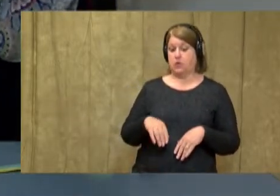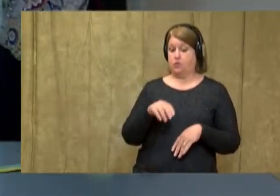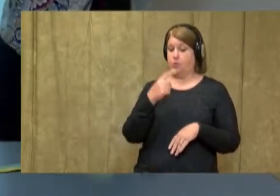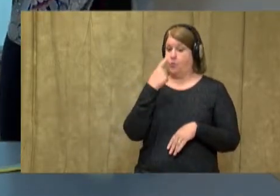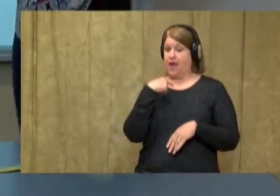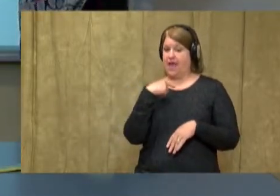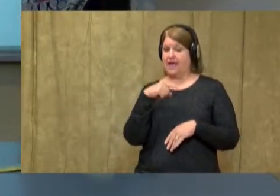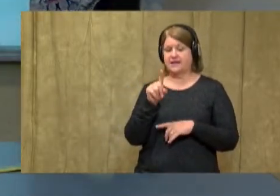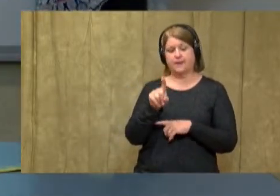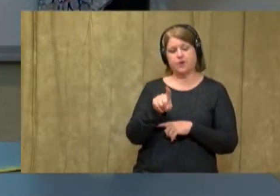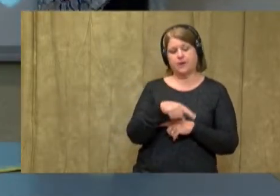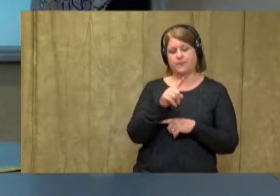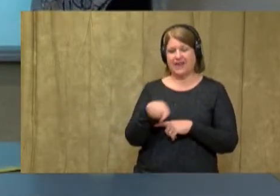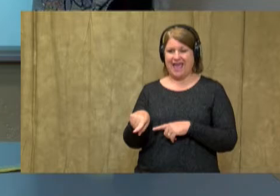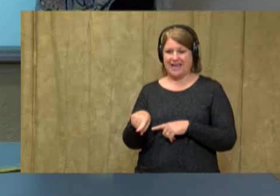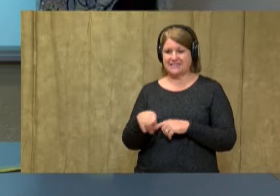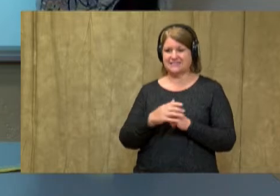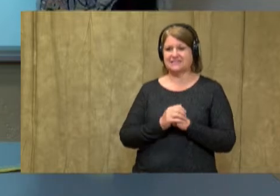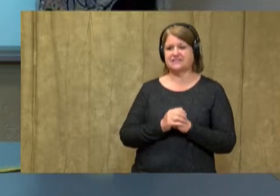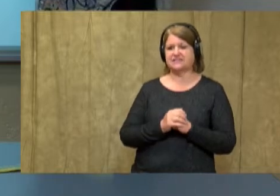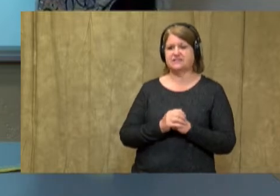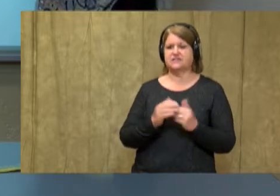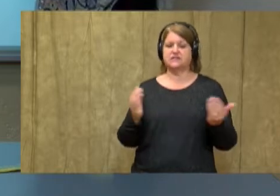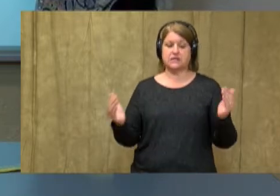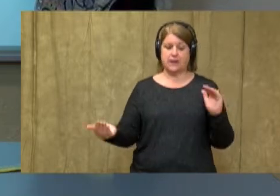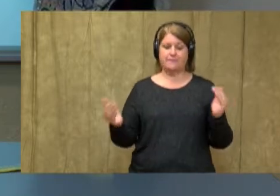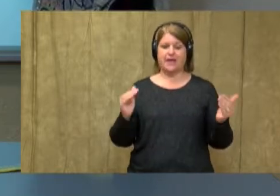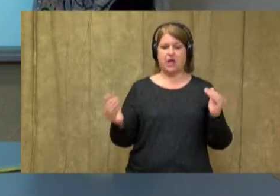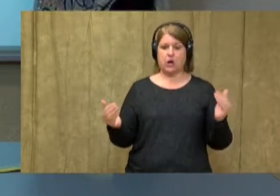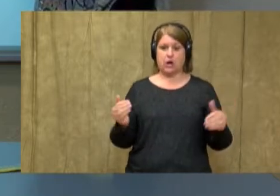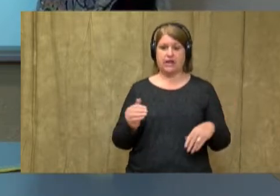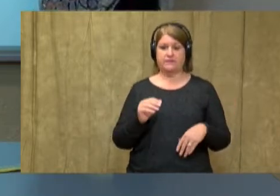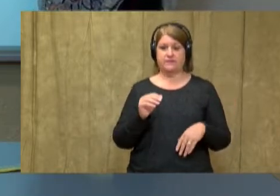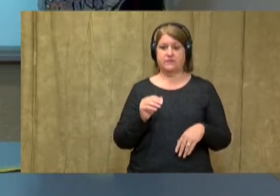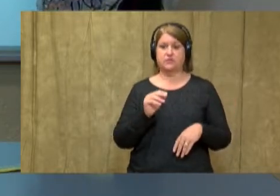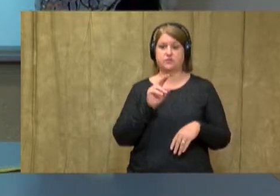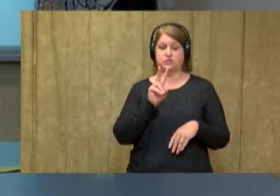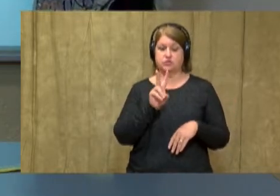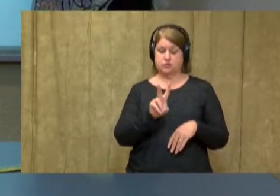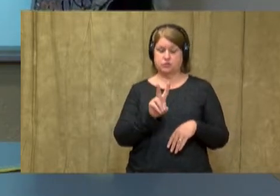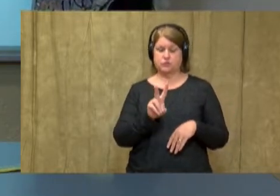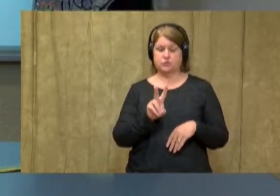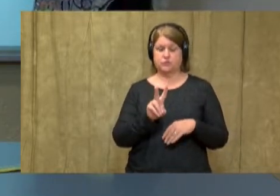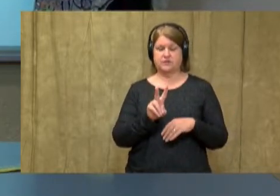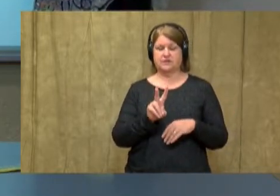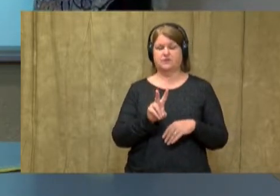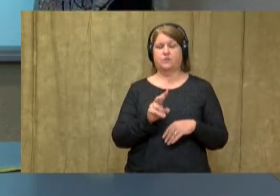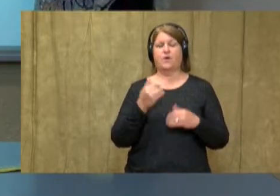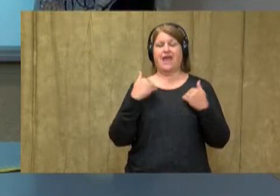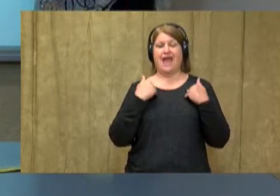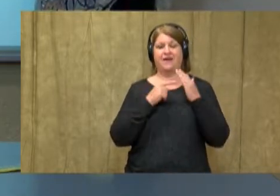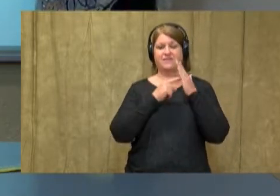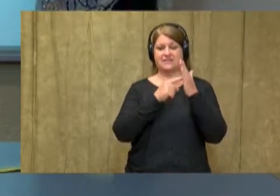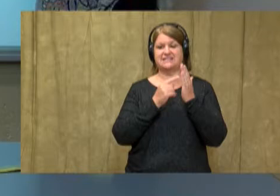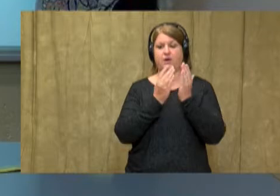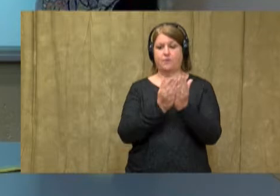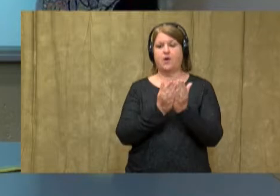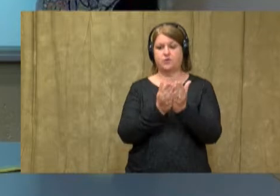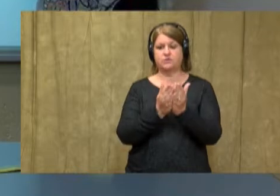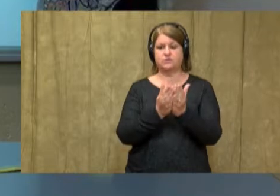red. Going back to comparing the two, we have two sailboats. I want you to point to the